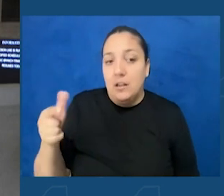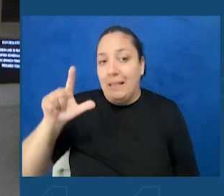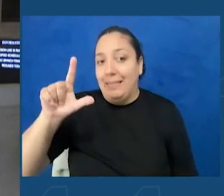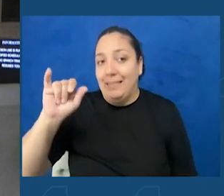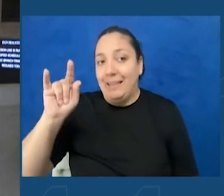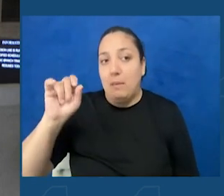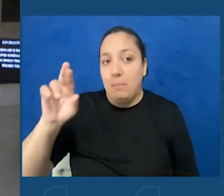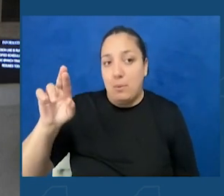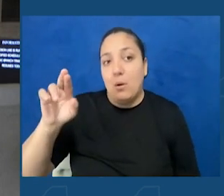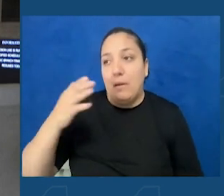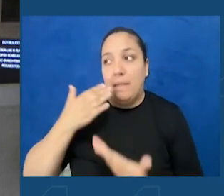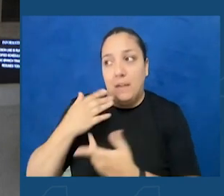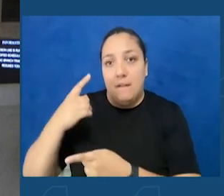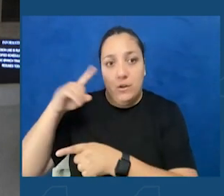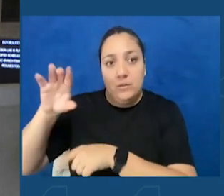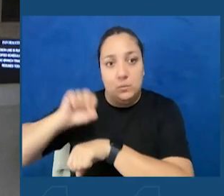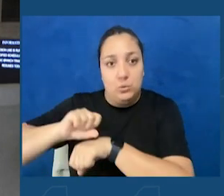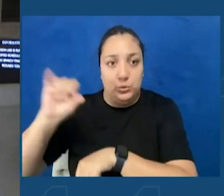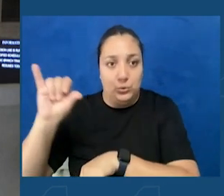well.